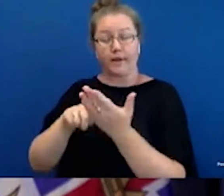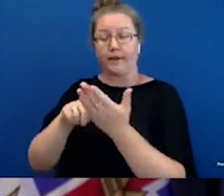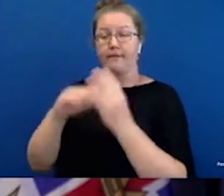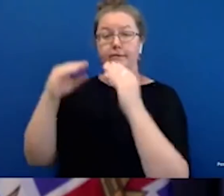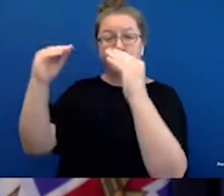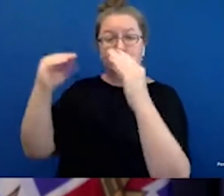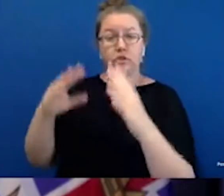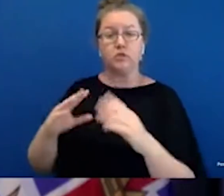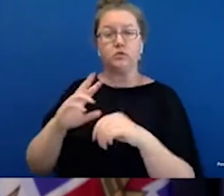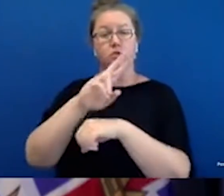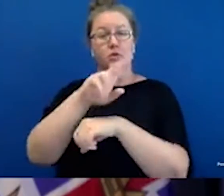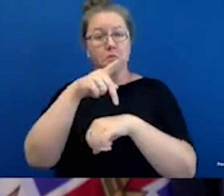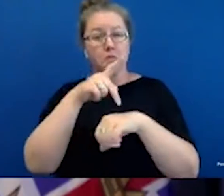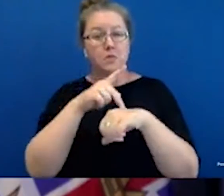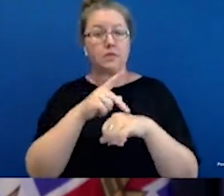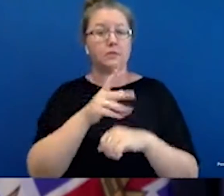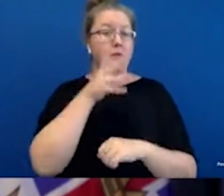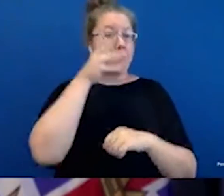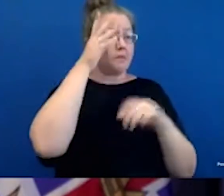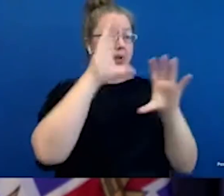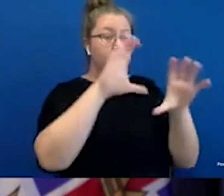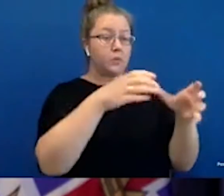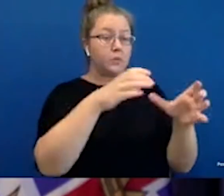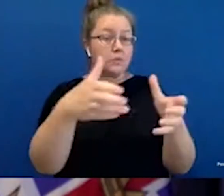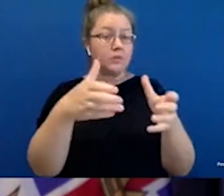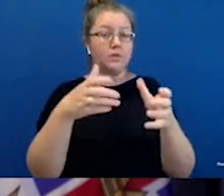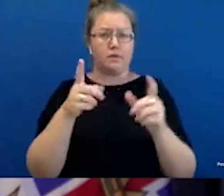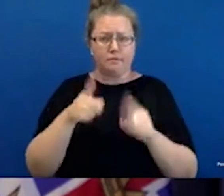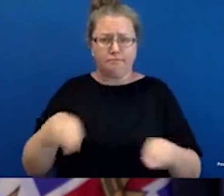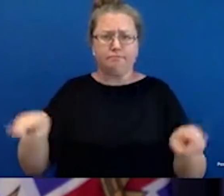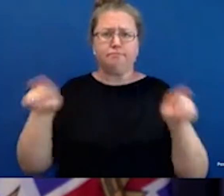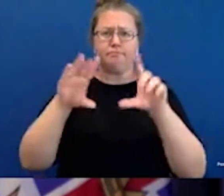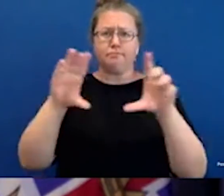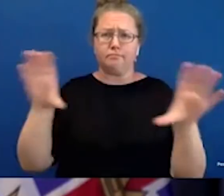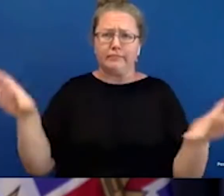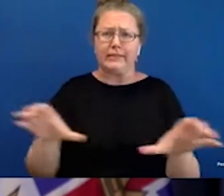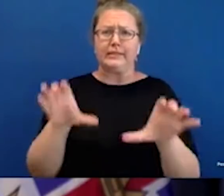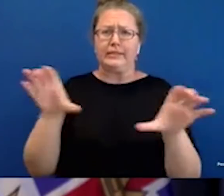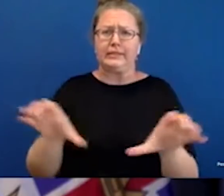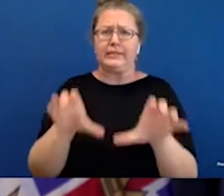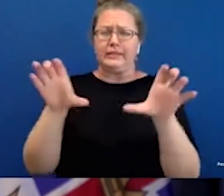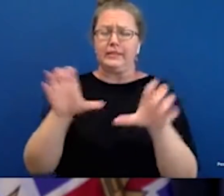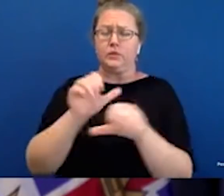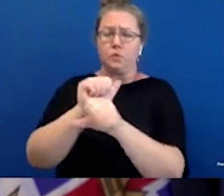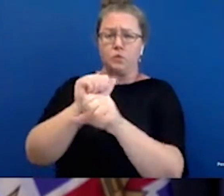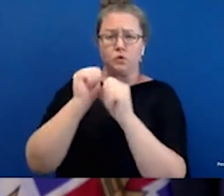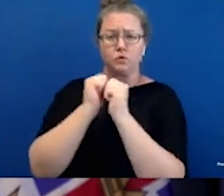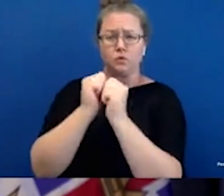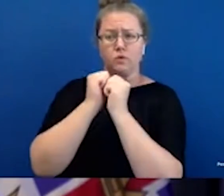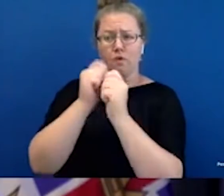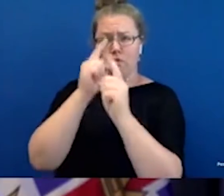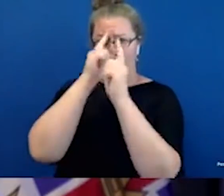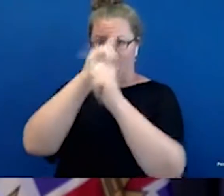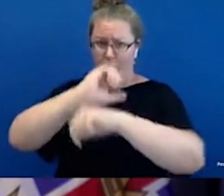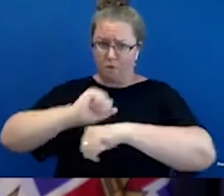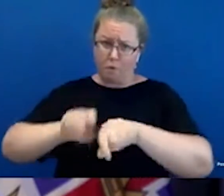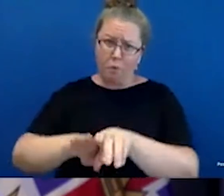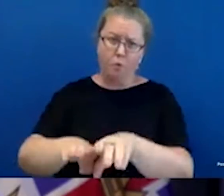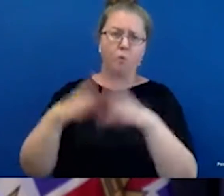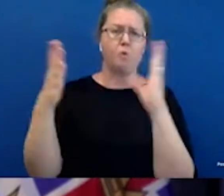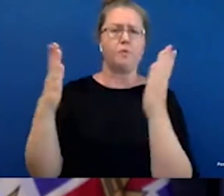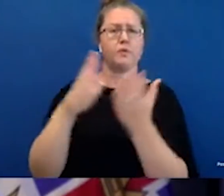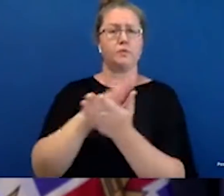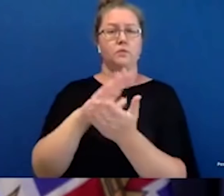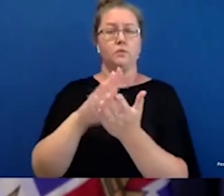by our teachers, principals, the parent-teacher associations, the school districts, to get schools ready this year. And it's going to